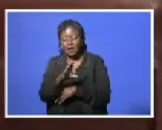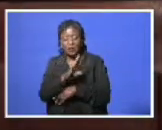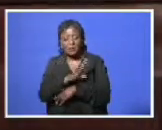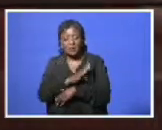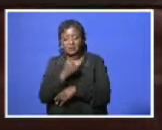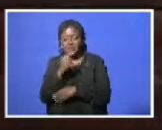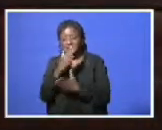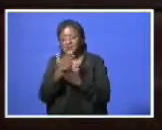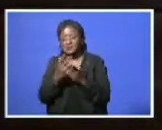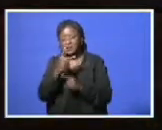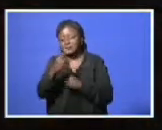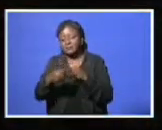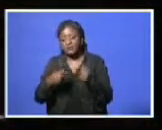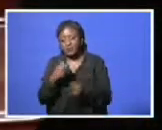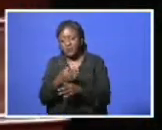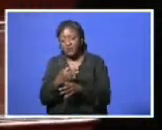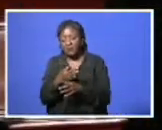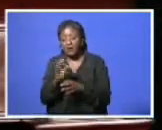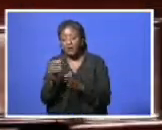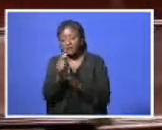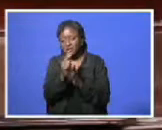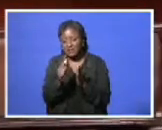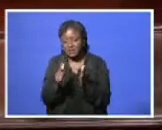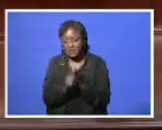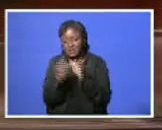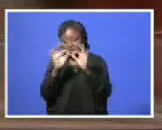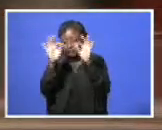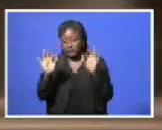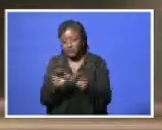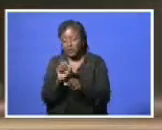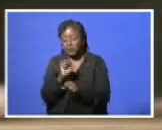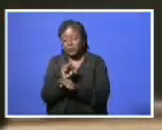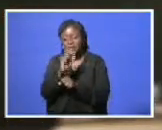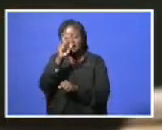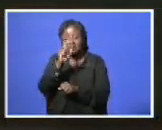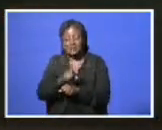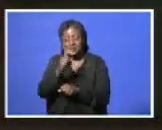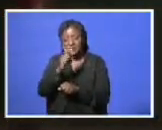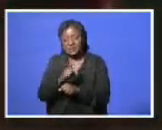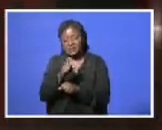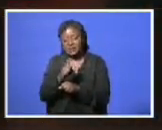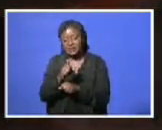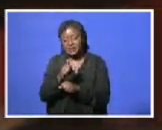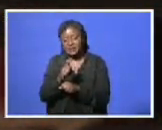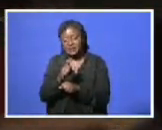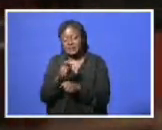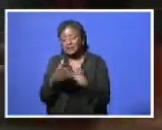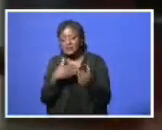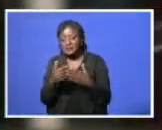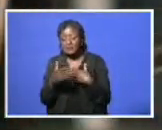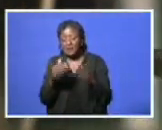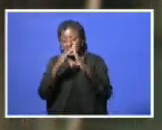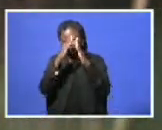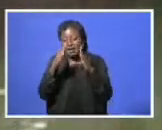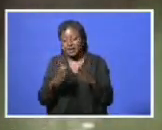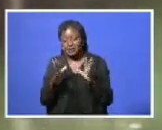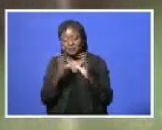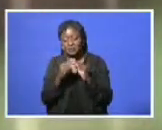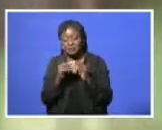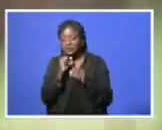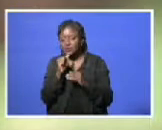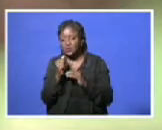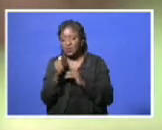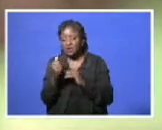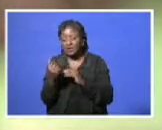form of legal framework would have to be put in place, but Wells says that can take place after, despite the House of Assembly not set to meet until